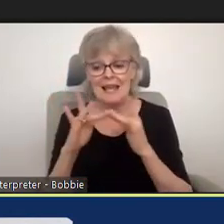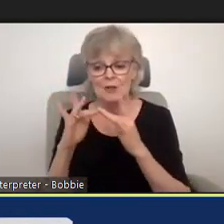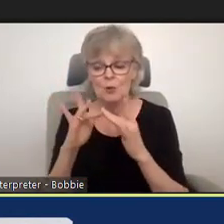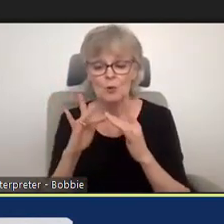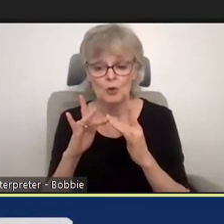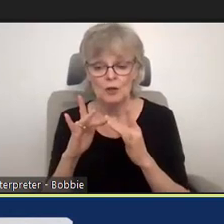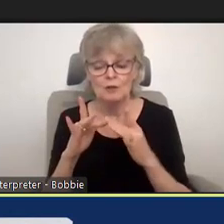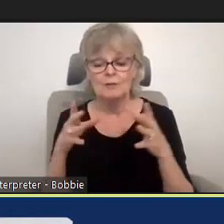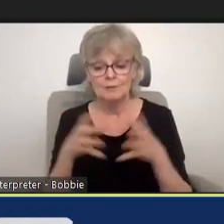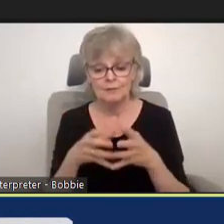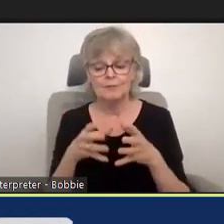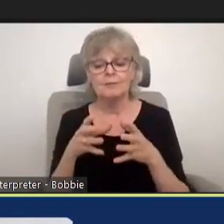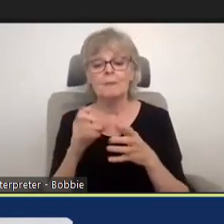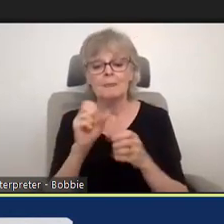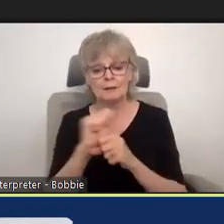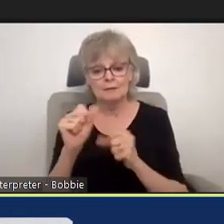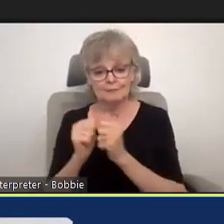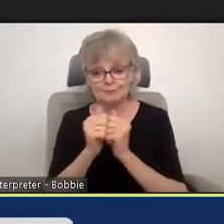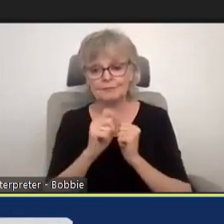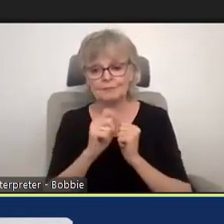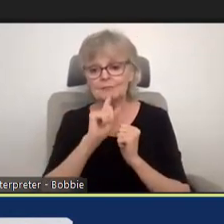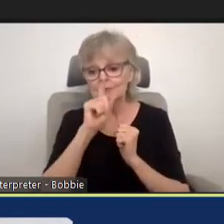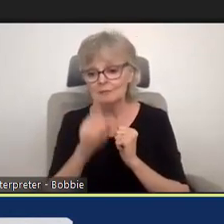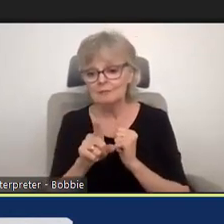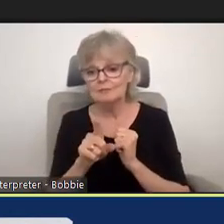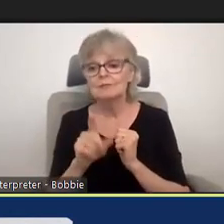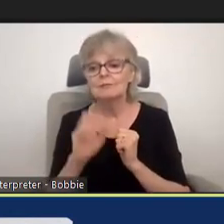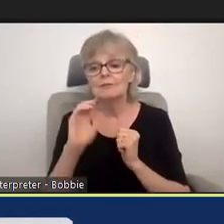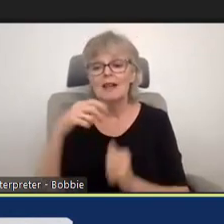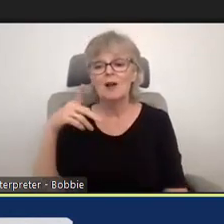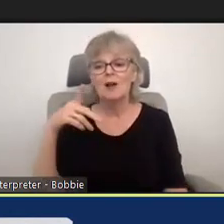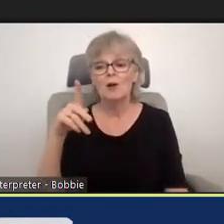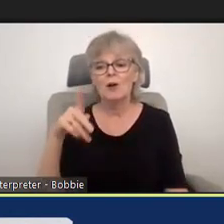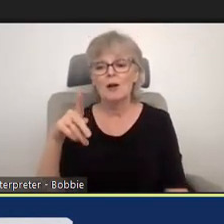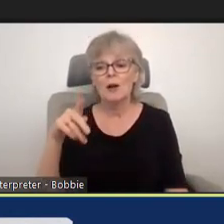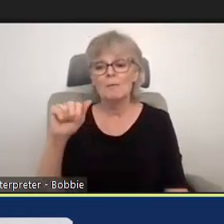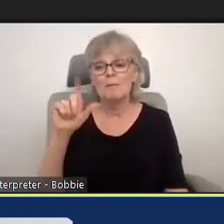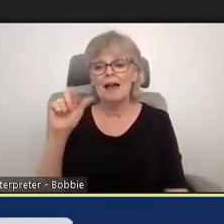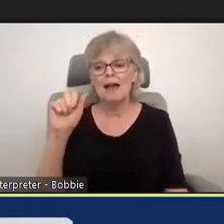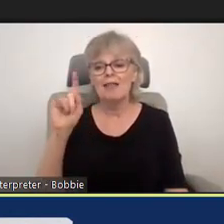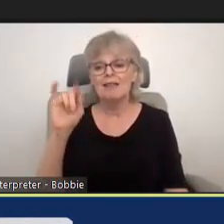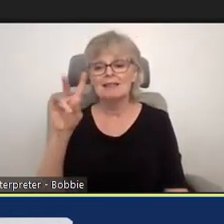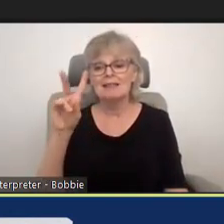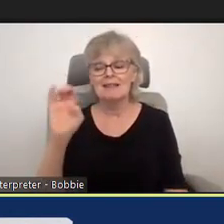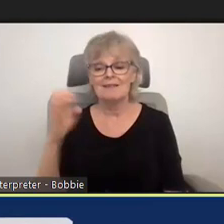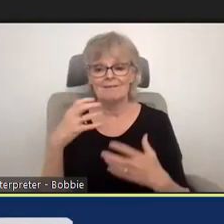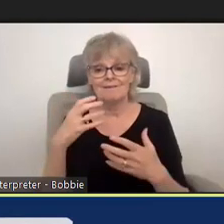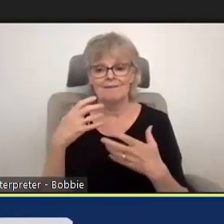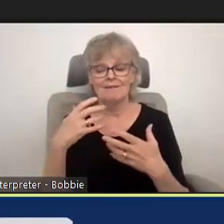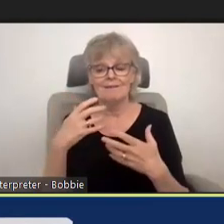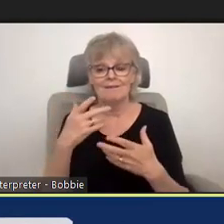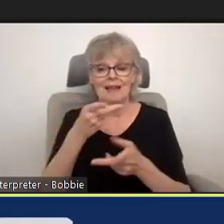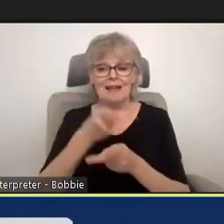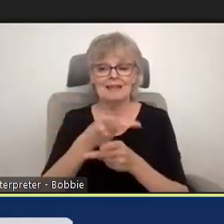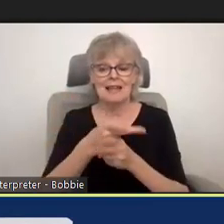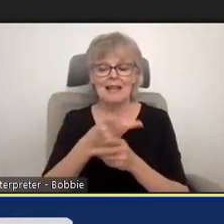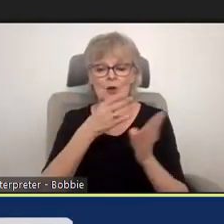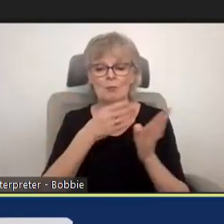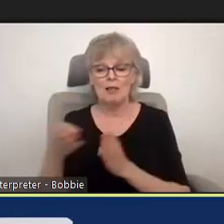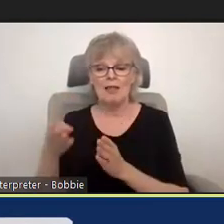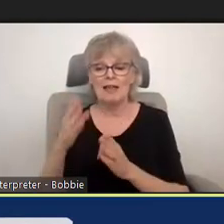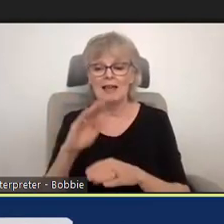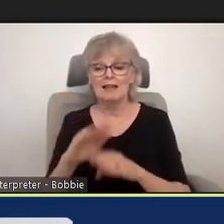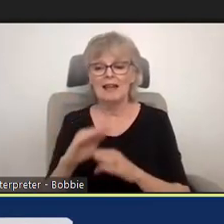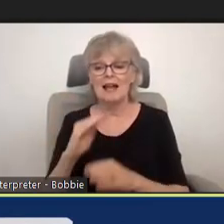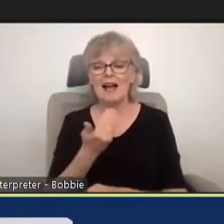to ensure that the palliative care plan guidance that was on the Missouri